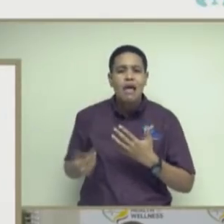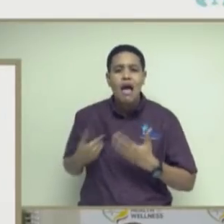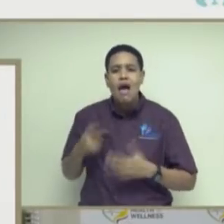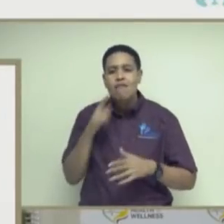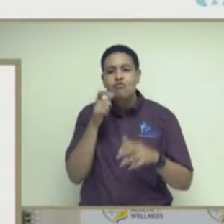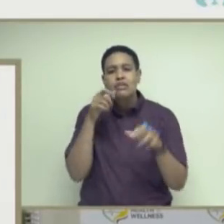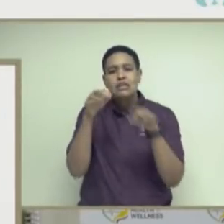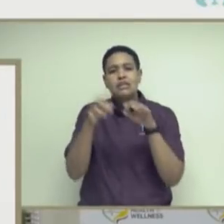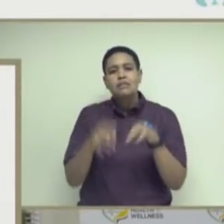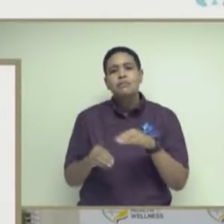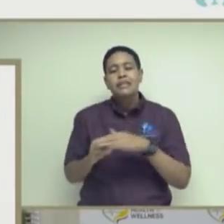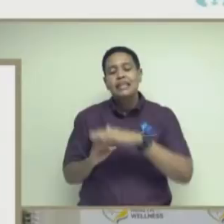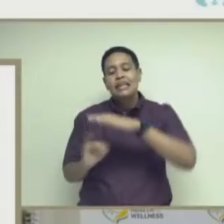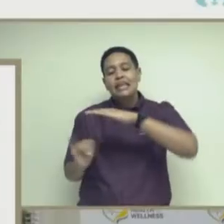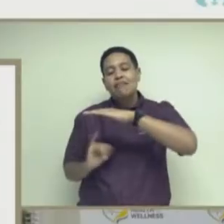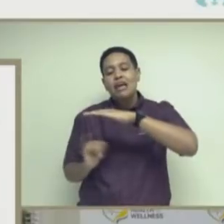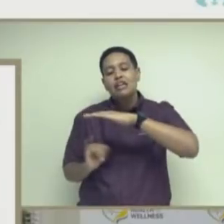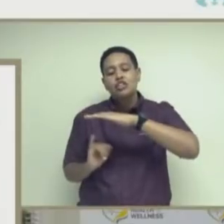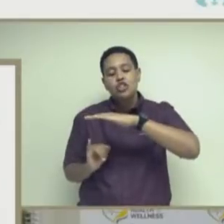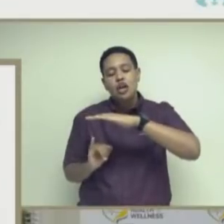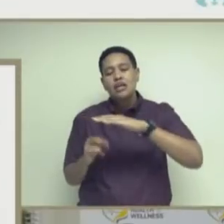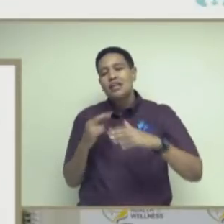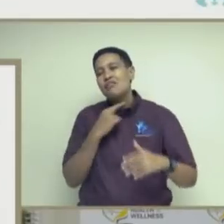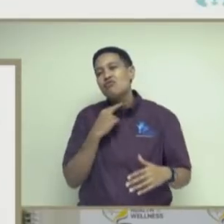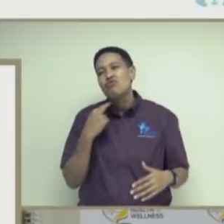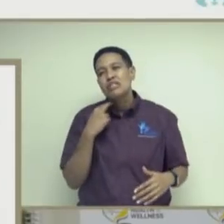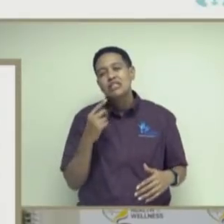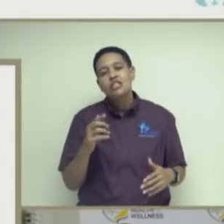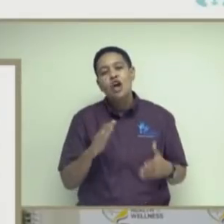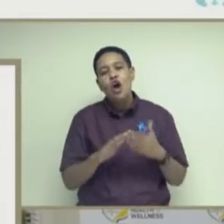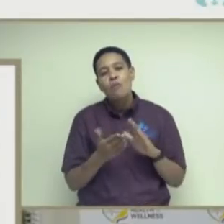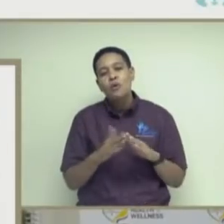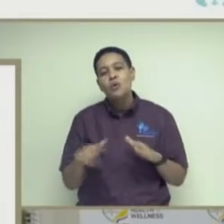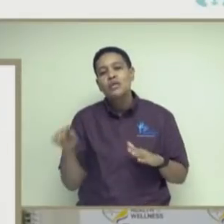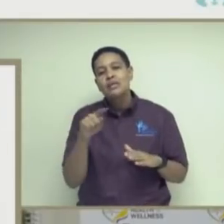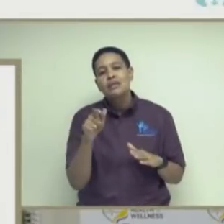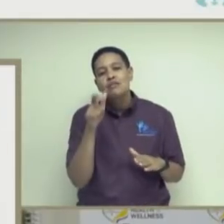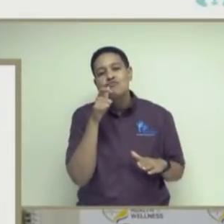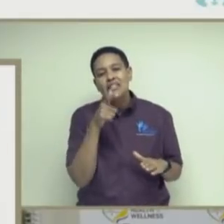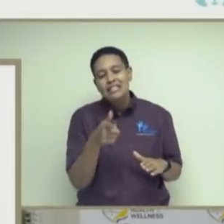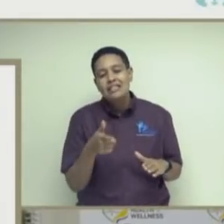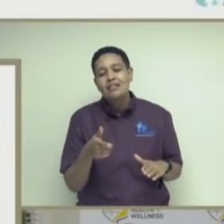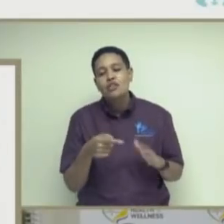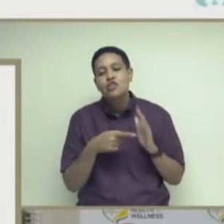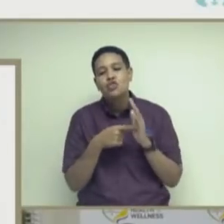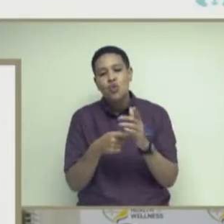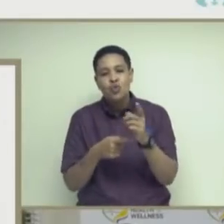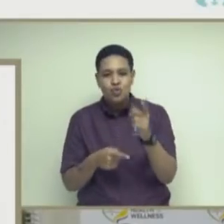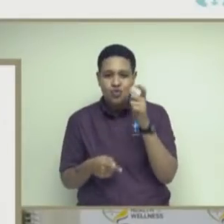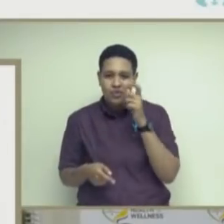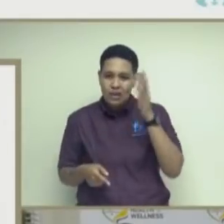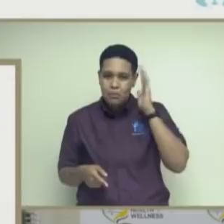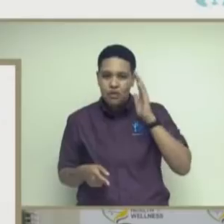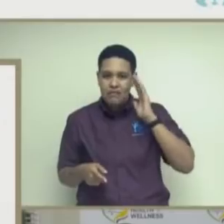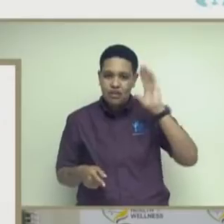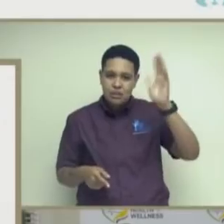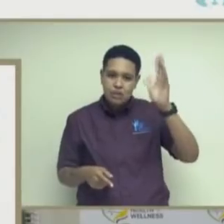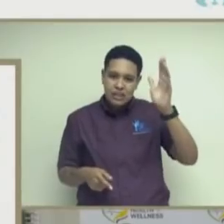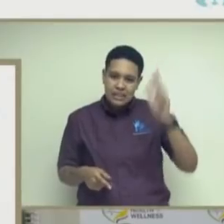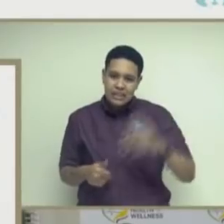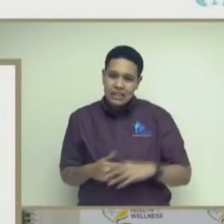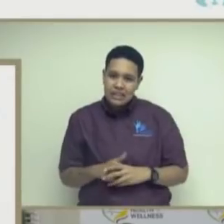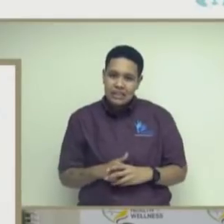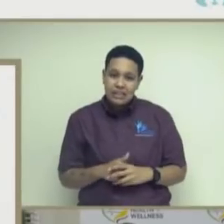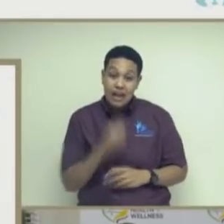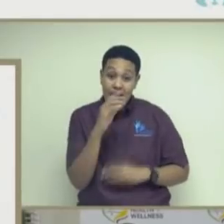pointed out in the risk communities that have been shown to you in the previous presentation.